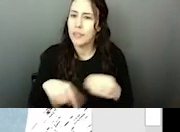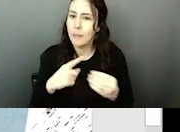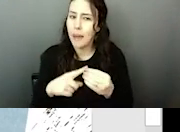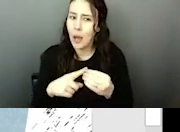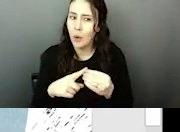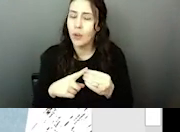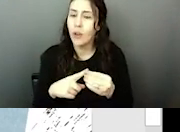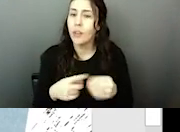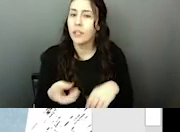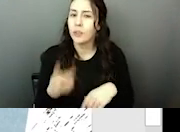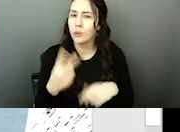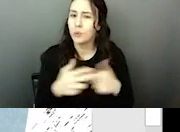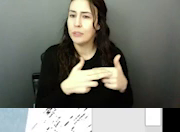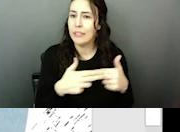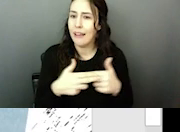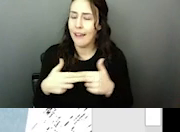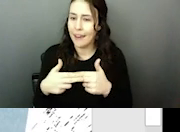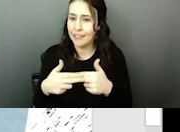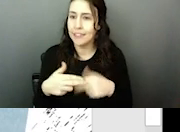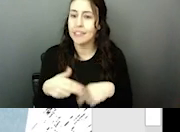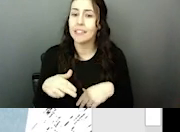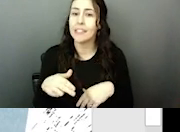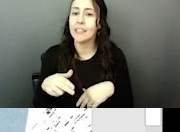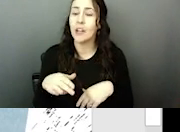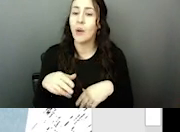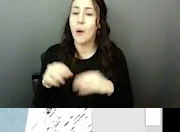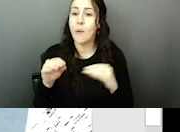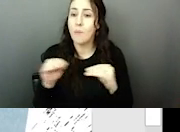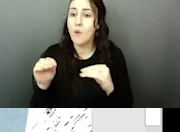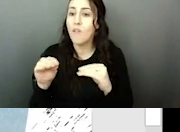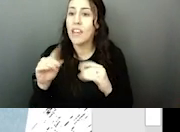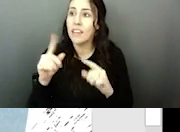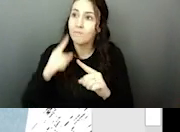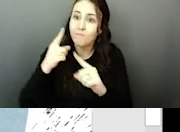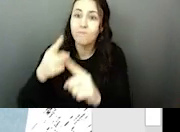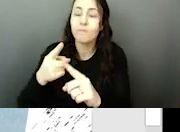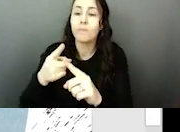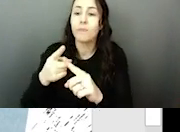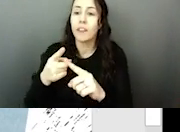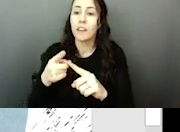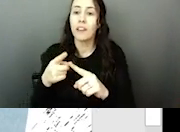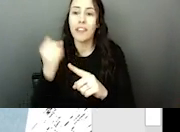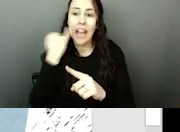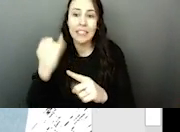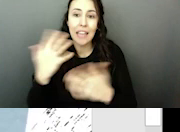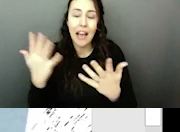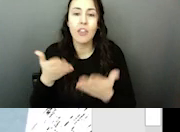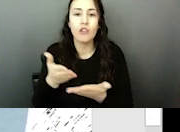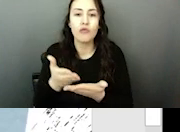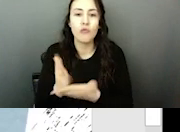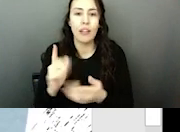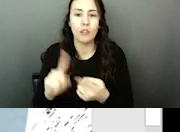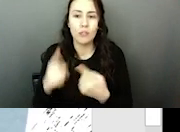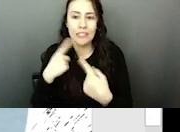slides, you know, the to moving towards this idea of the right to succeed And then that